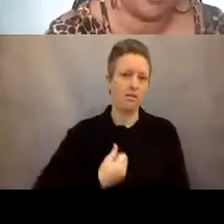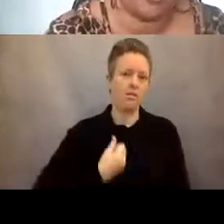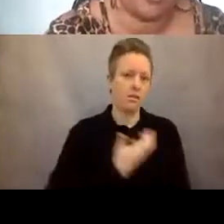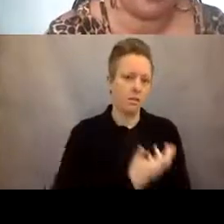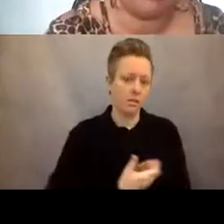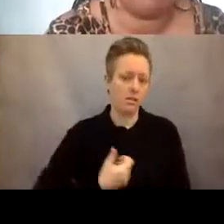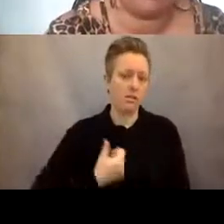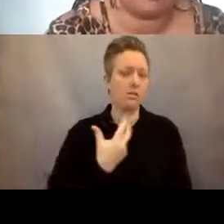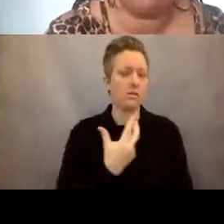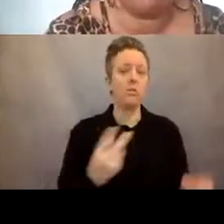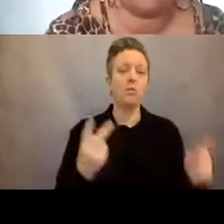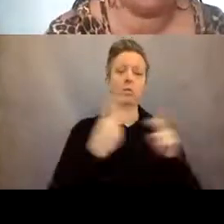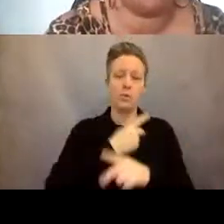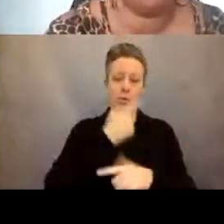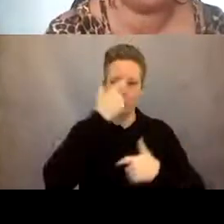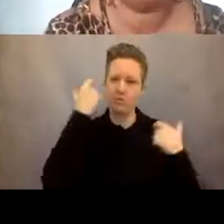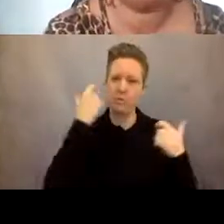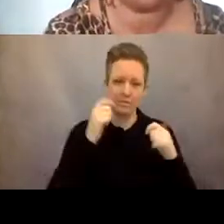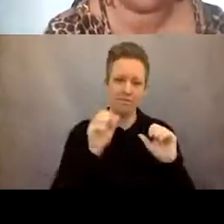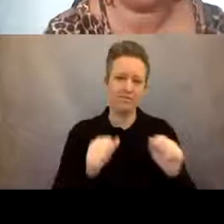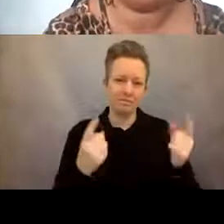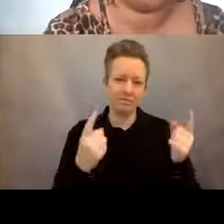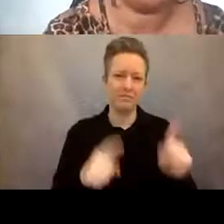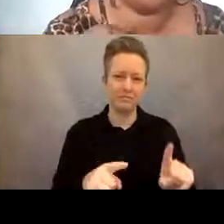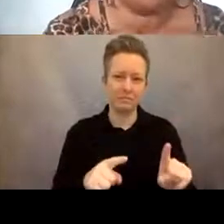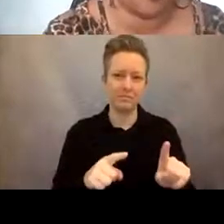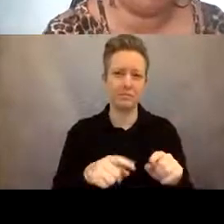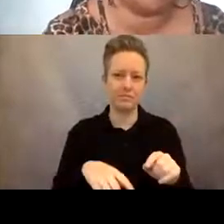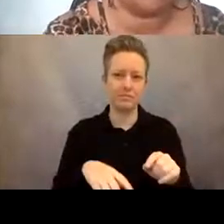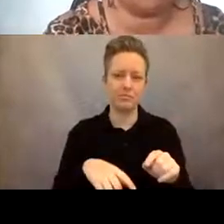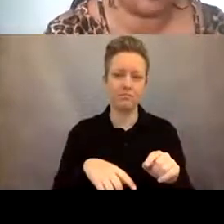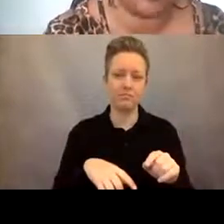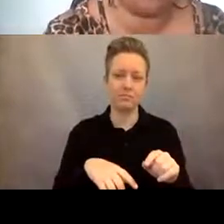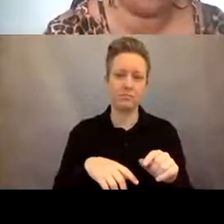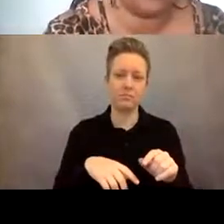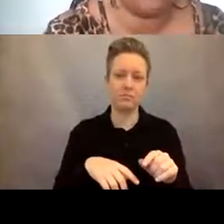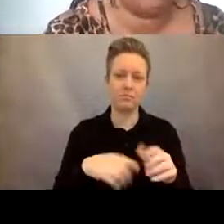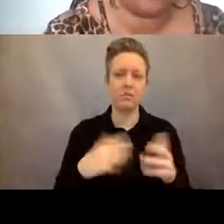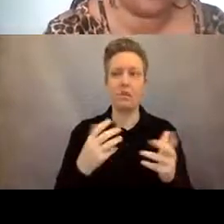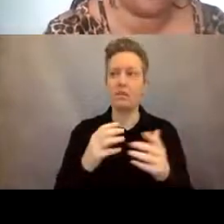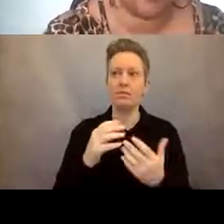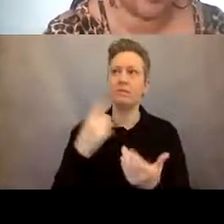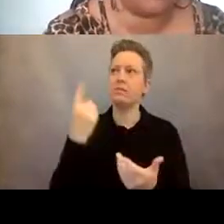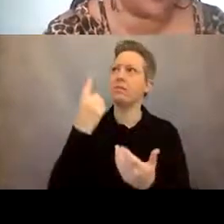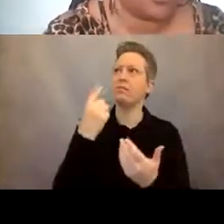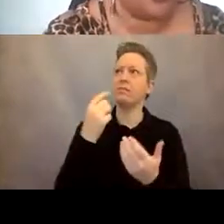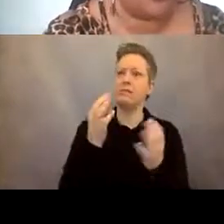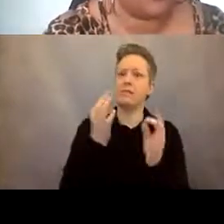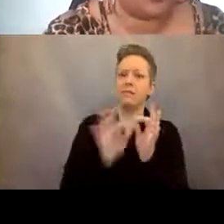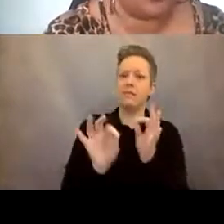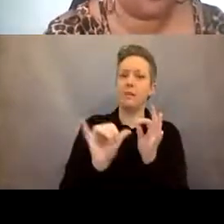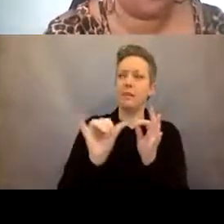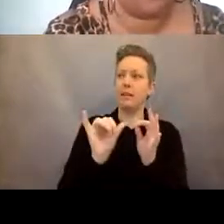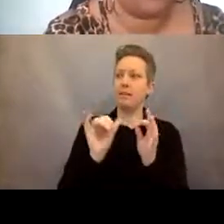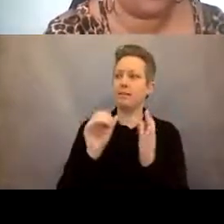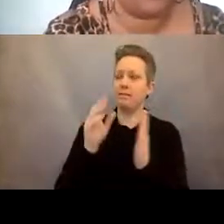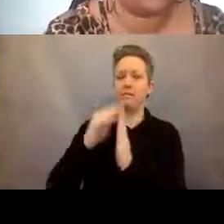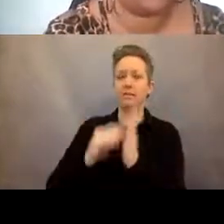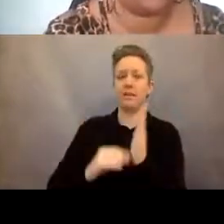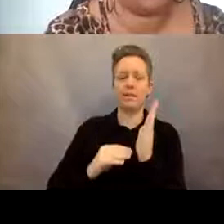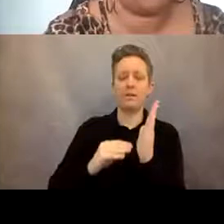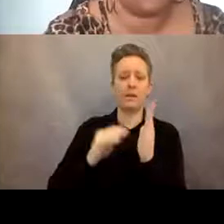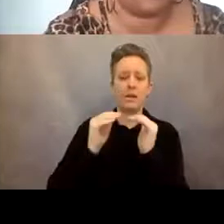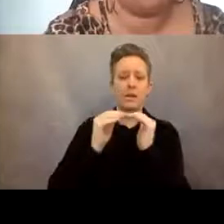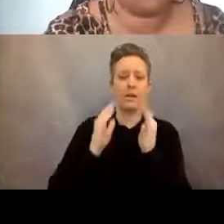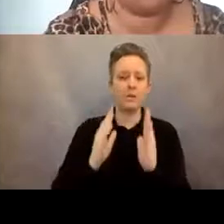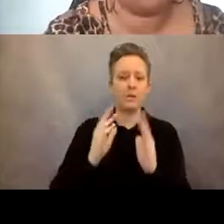re-traumatizing. Even something simple like working with survivors to fill out their housing history